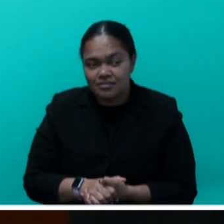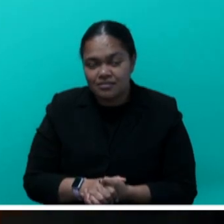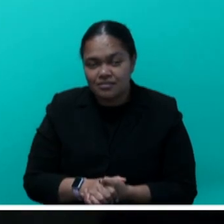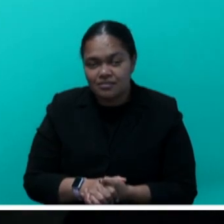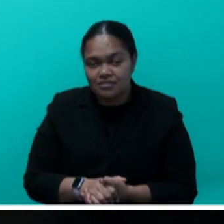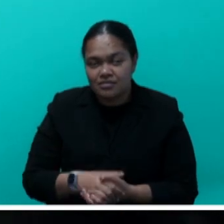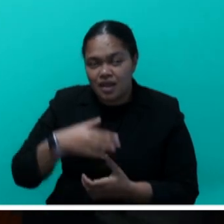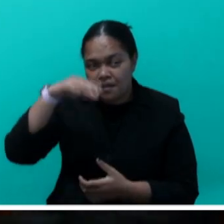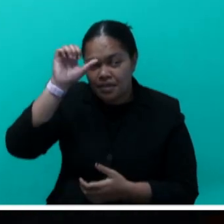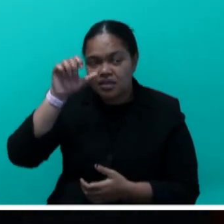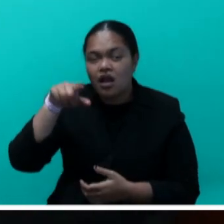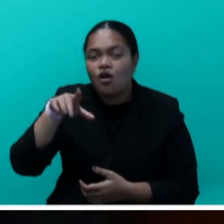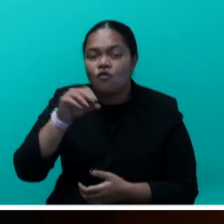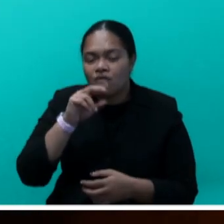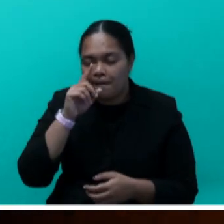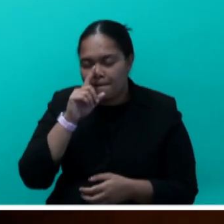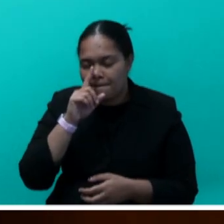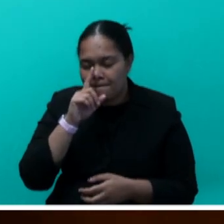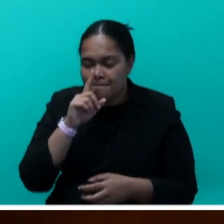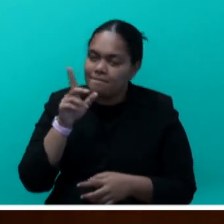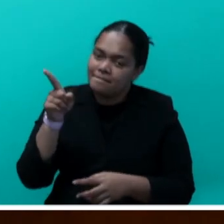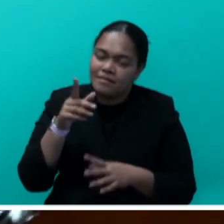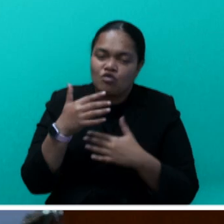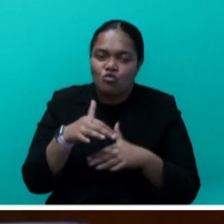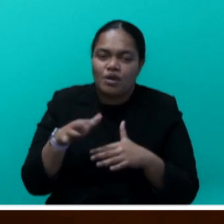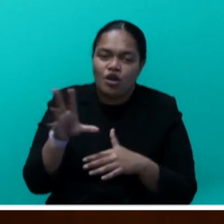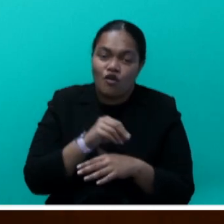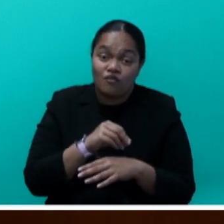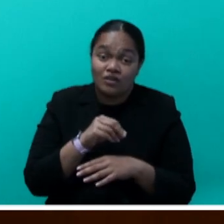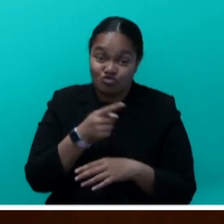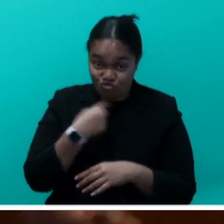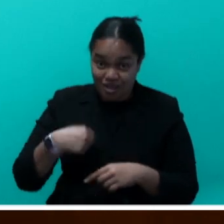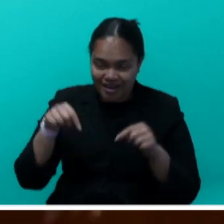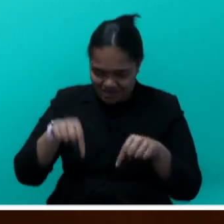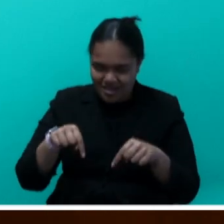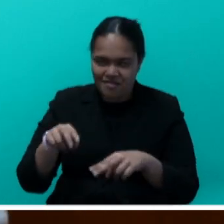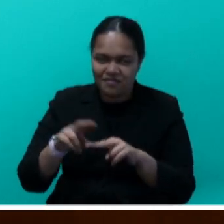Ambassador of the People's Republic of China here in Fiji.